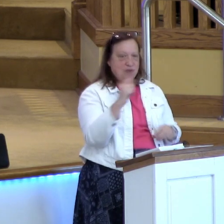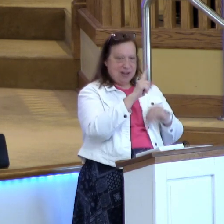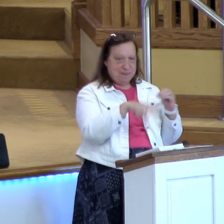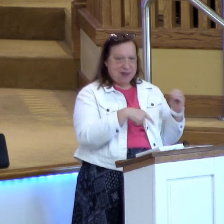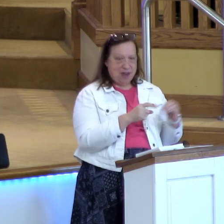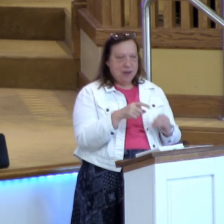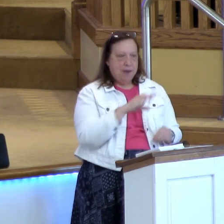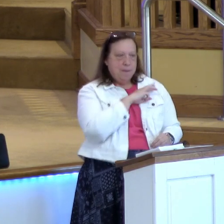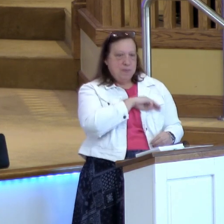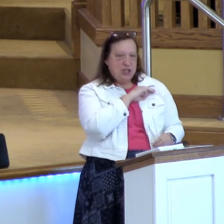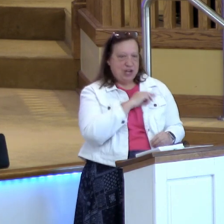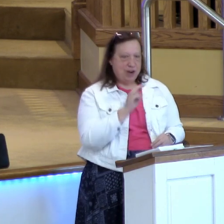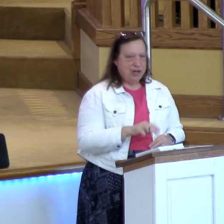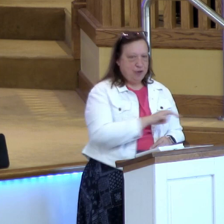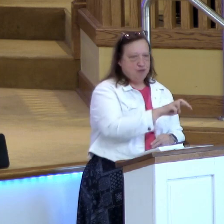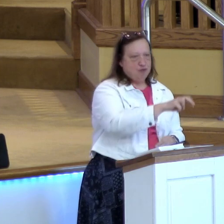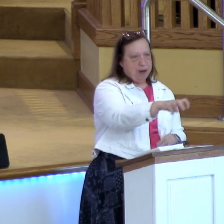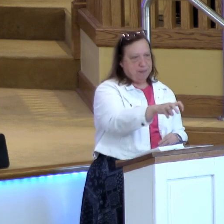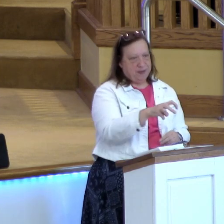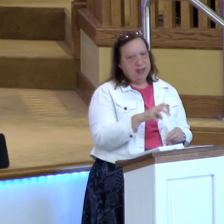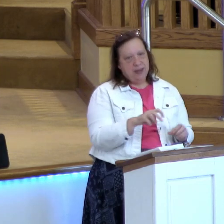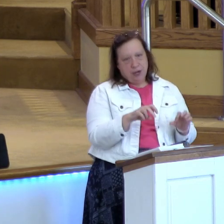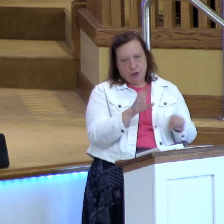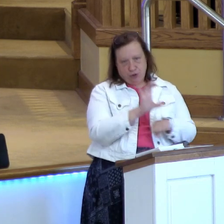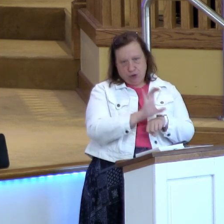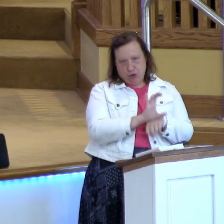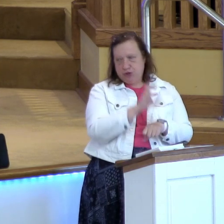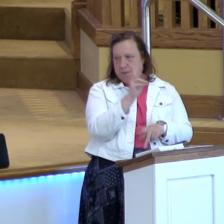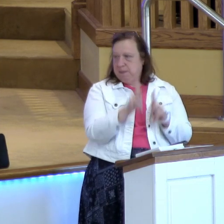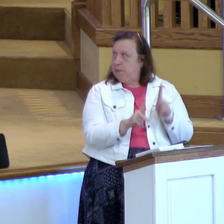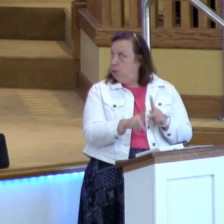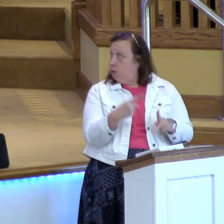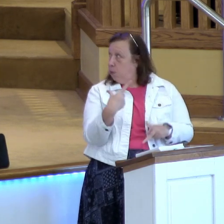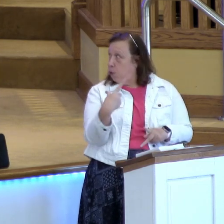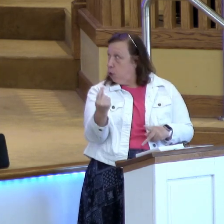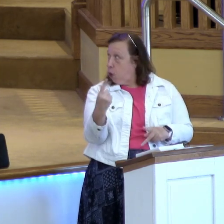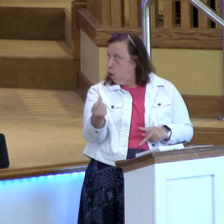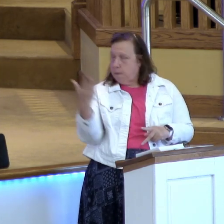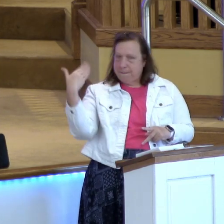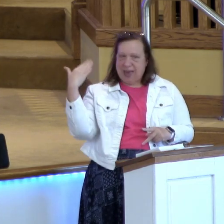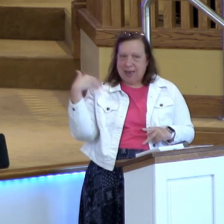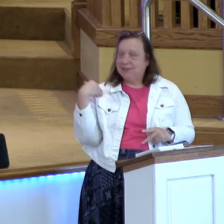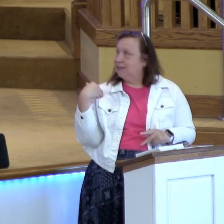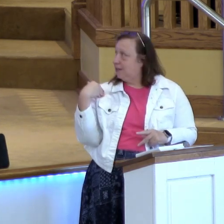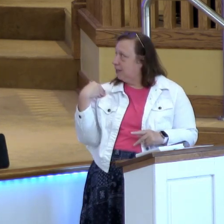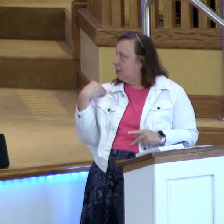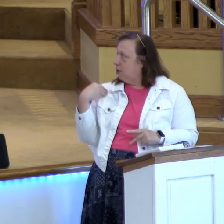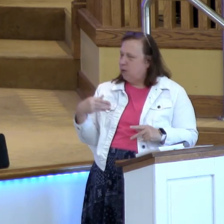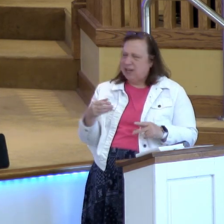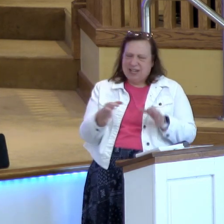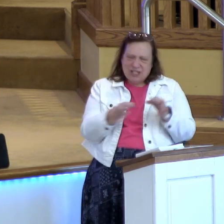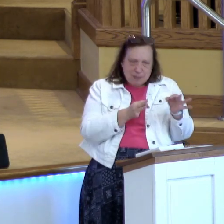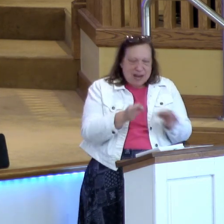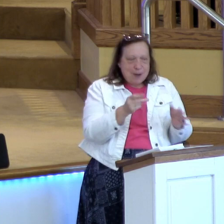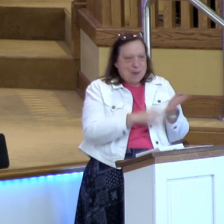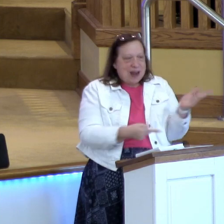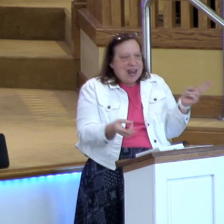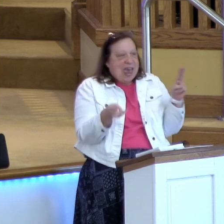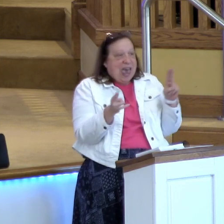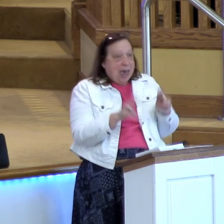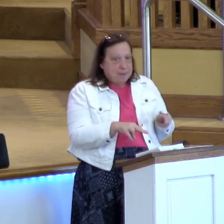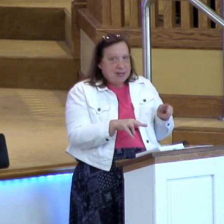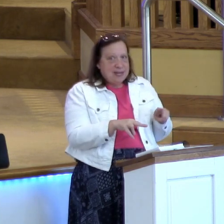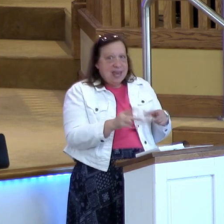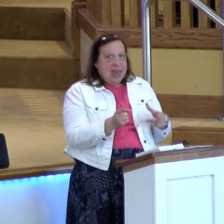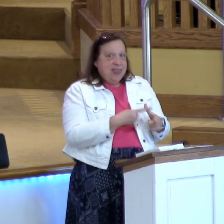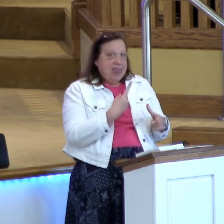you over 40 pictures and maybe talk you through it and you know, just tell you kind of some of the things that went on. And then hopefully